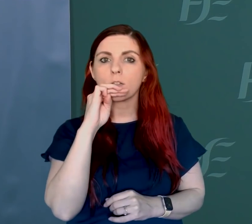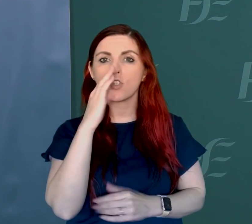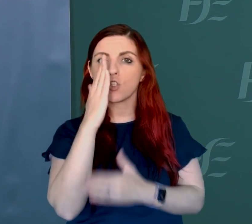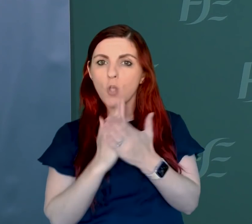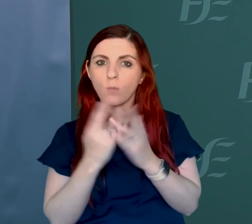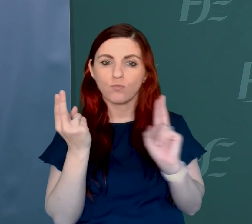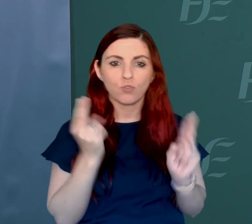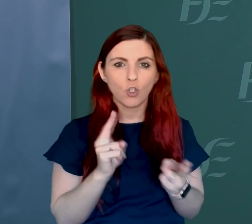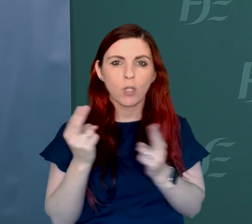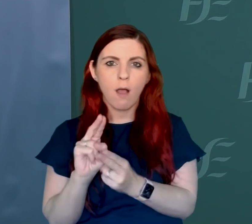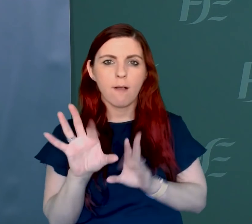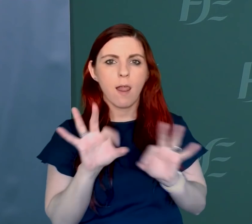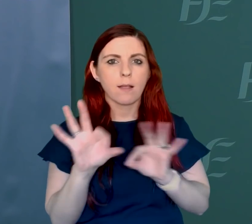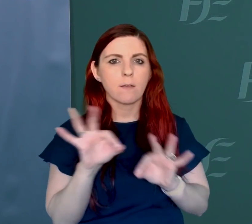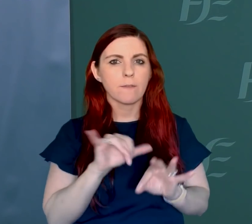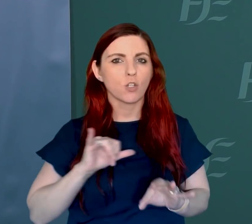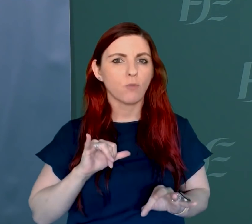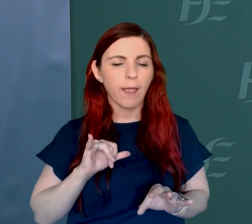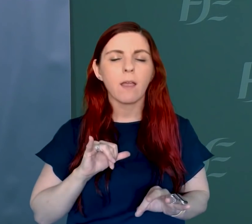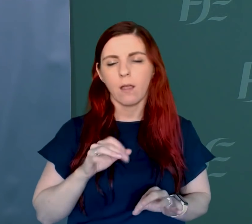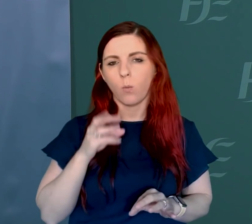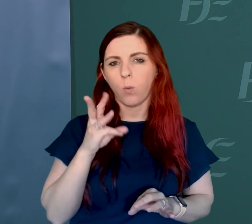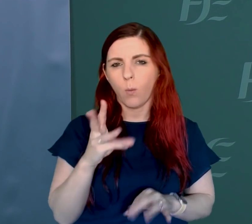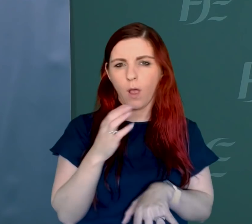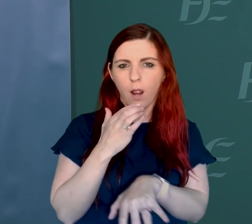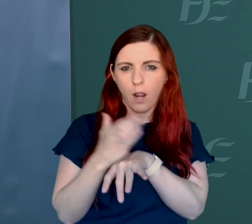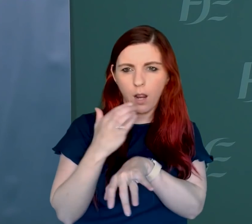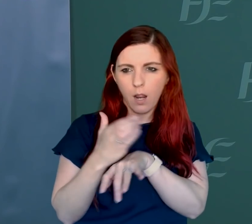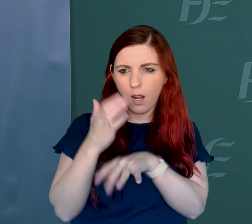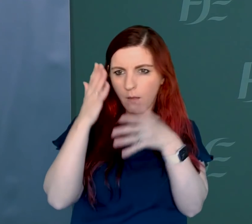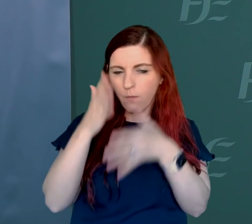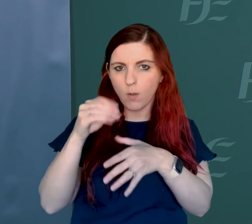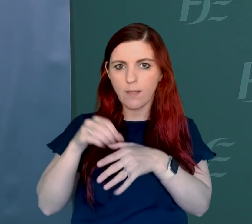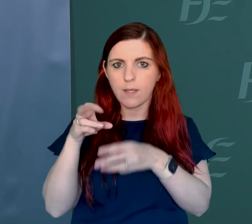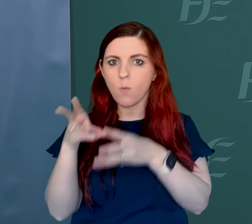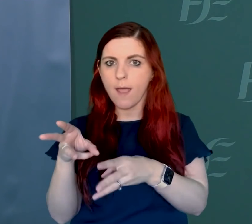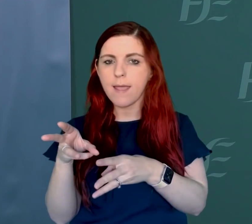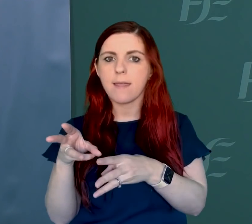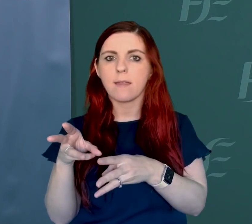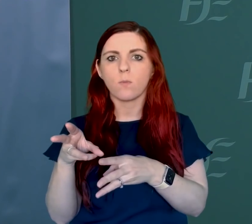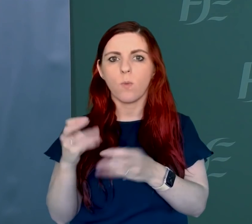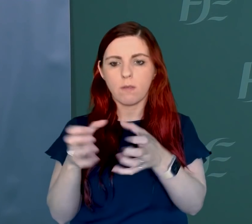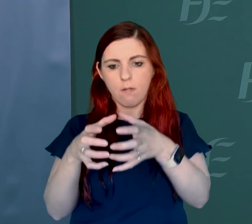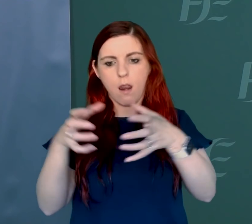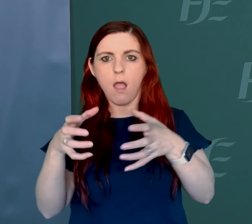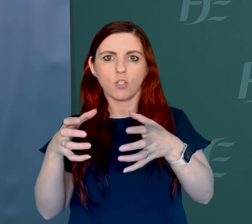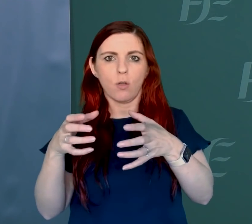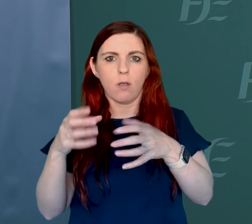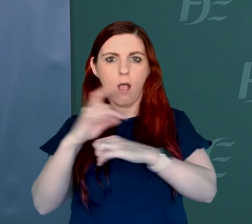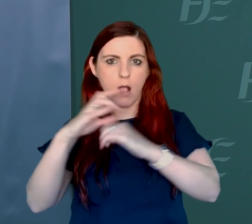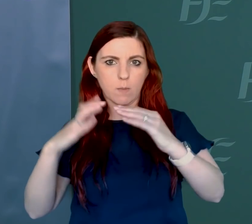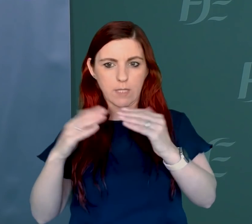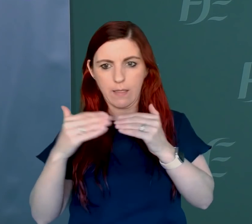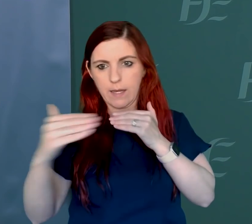of elective care. And we will keep a very dedicated focus in this way with these larger Model 4 hospitals over the